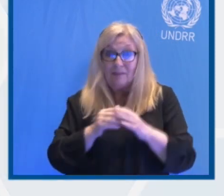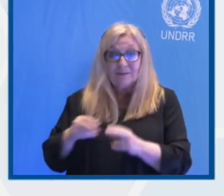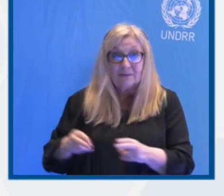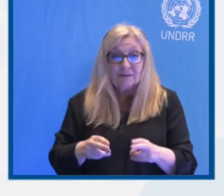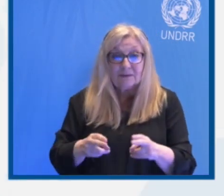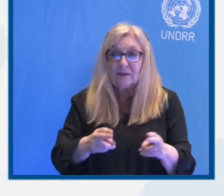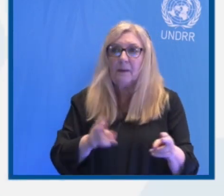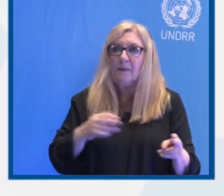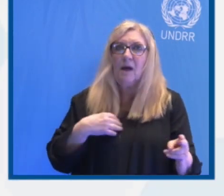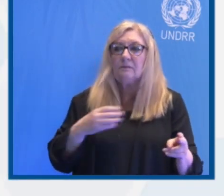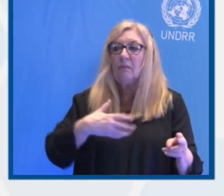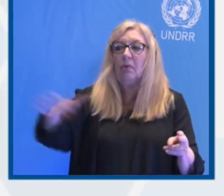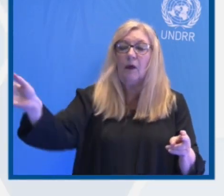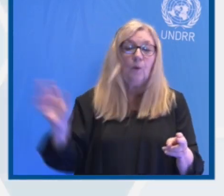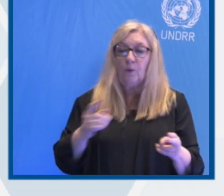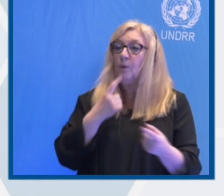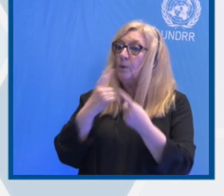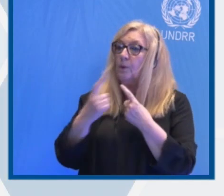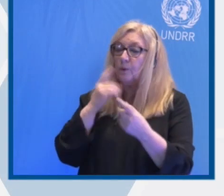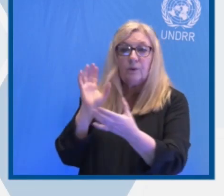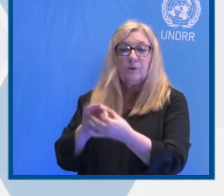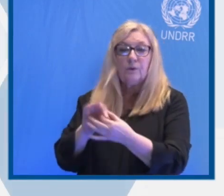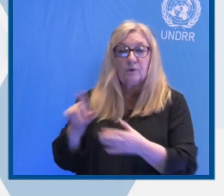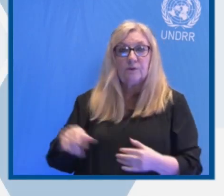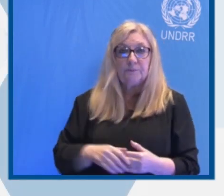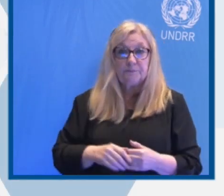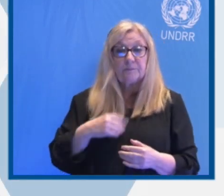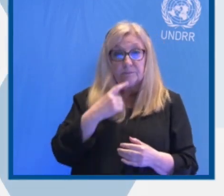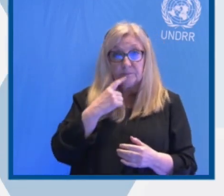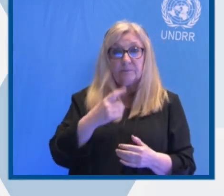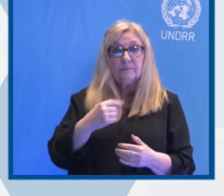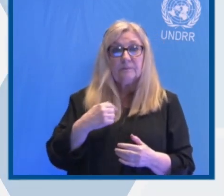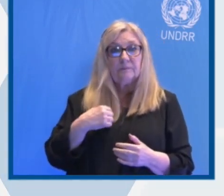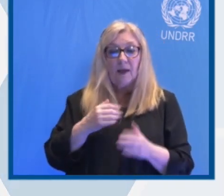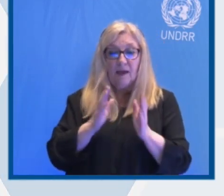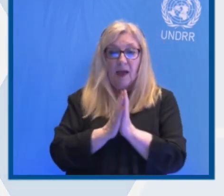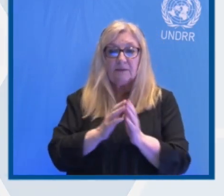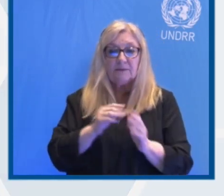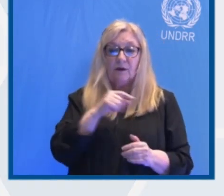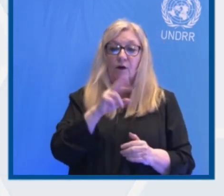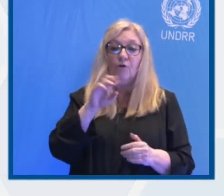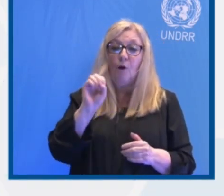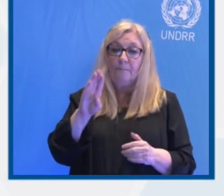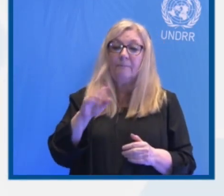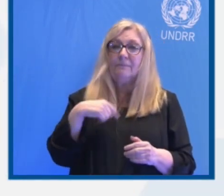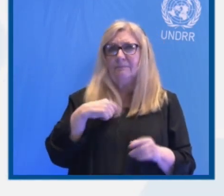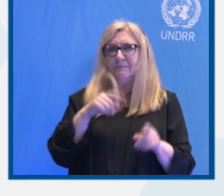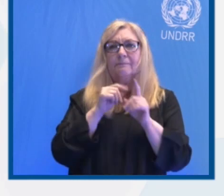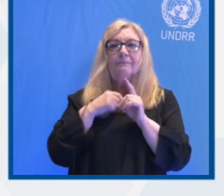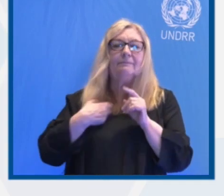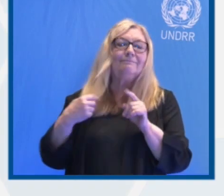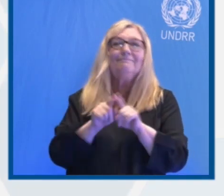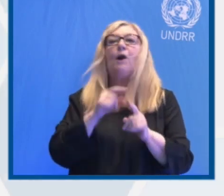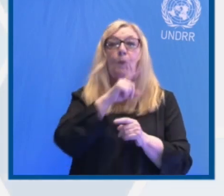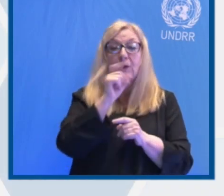level. So, Rob, if I were to ask the same question to you, how do the principles change the prevalent approach, and